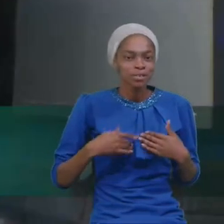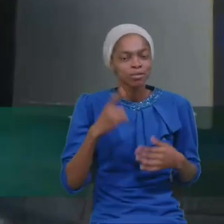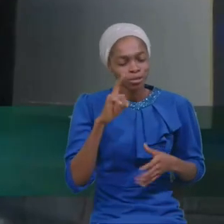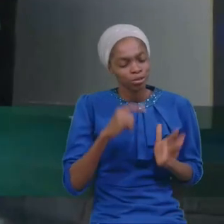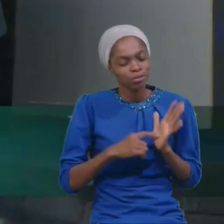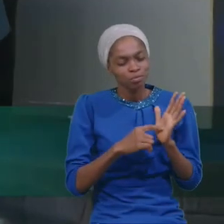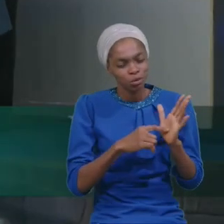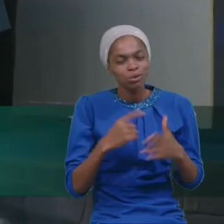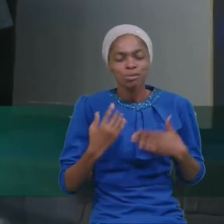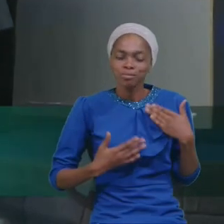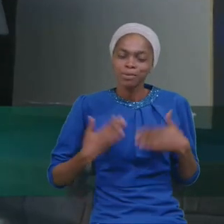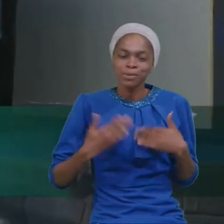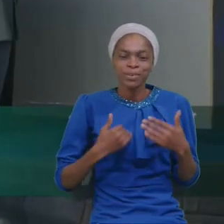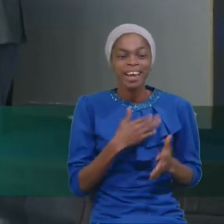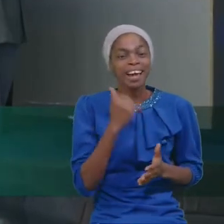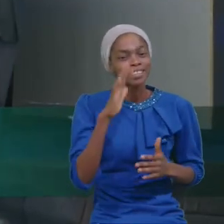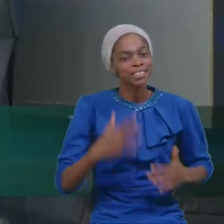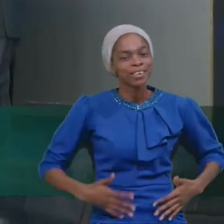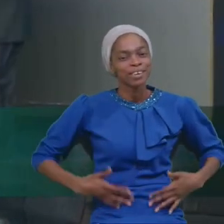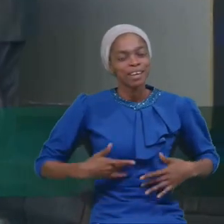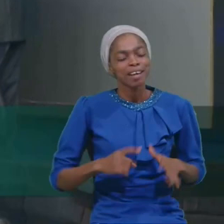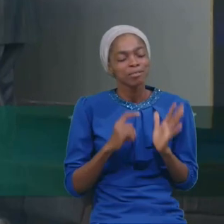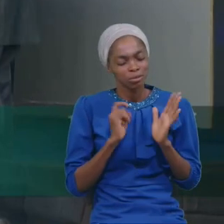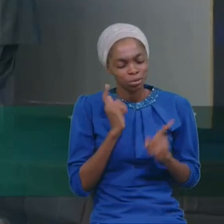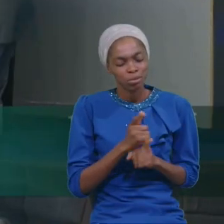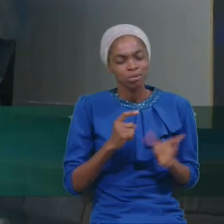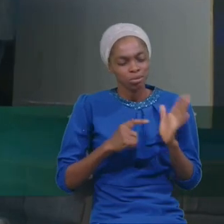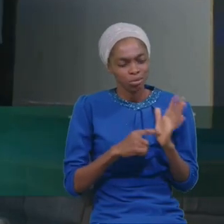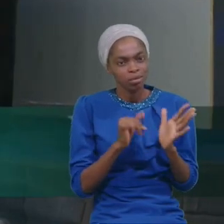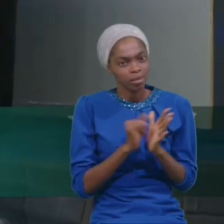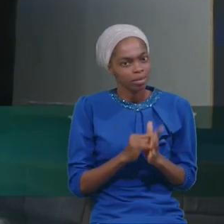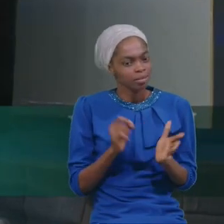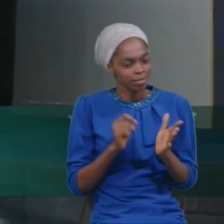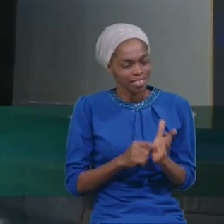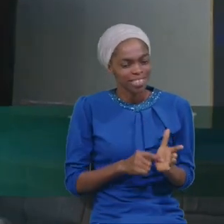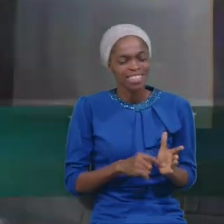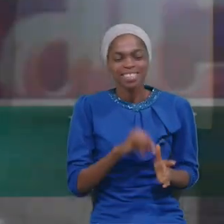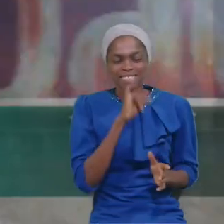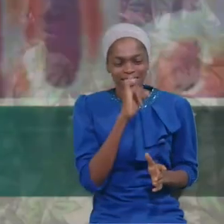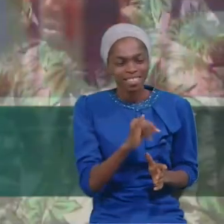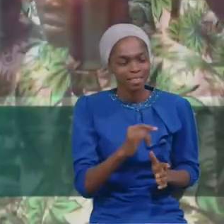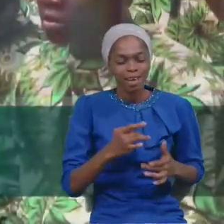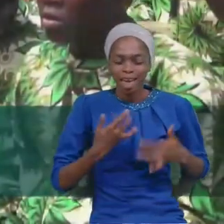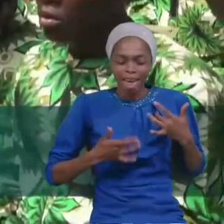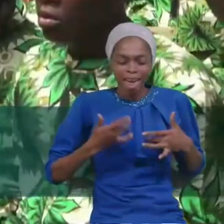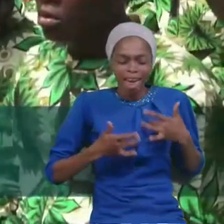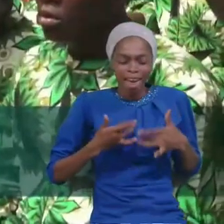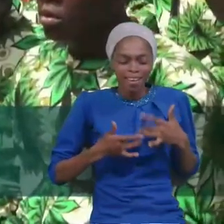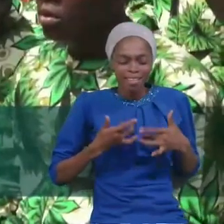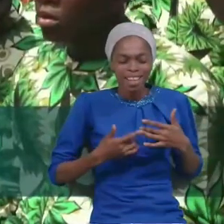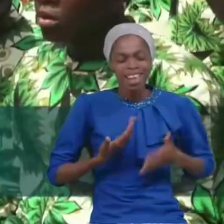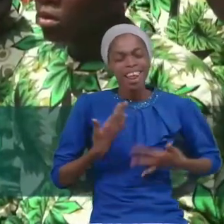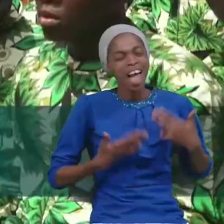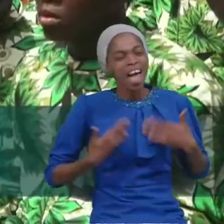is an excited, happy, joyful one. And that joy can be imparted into